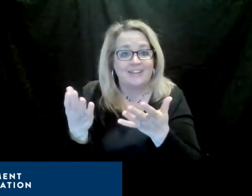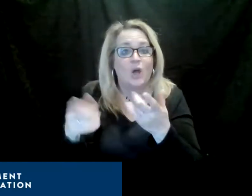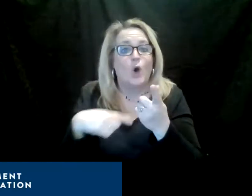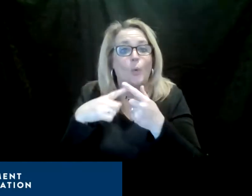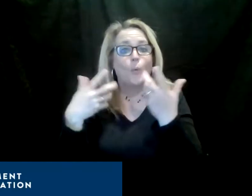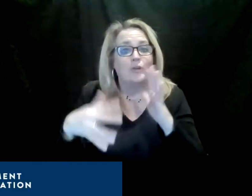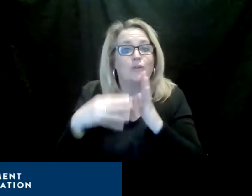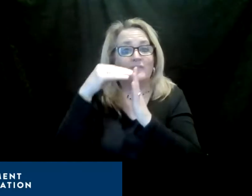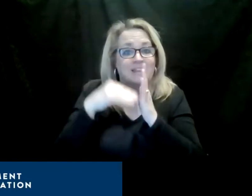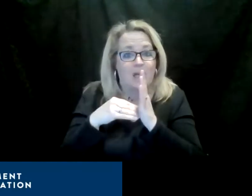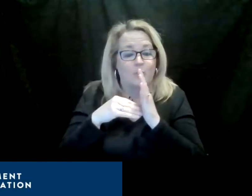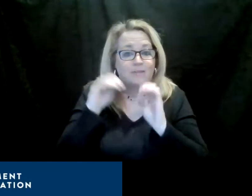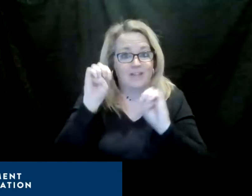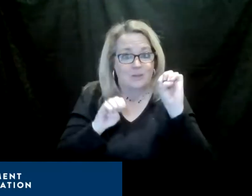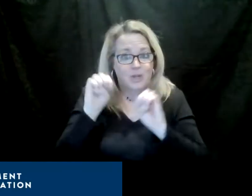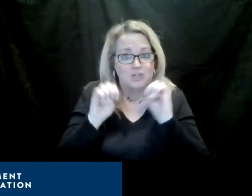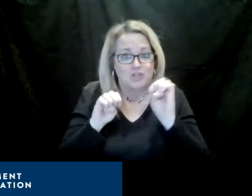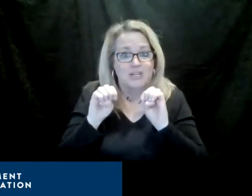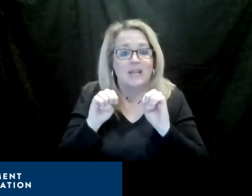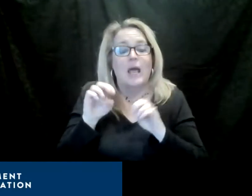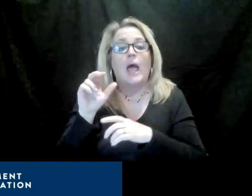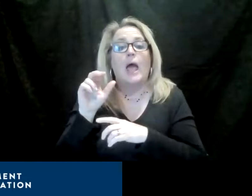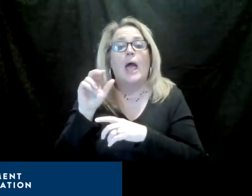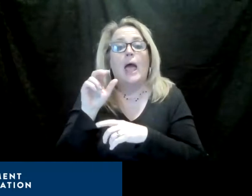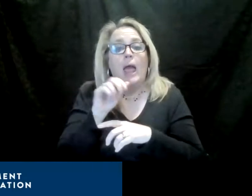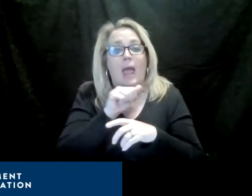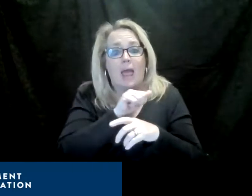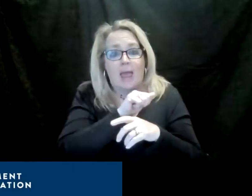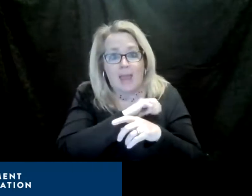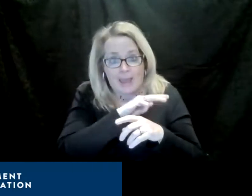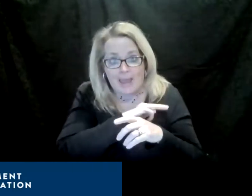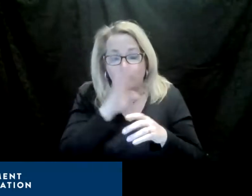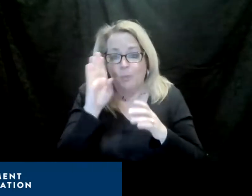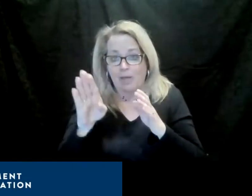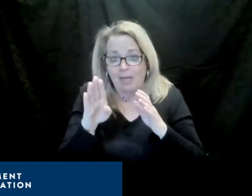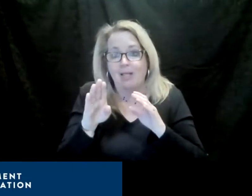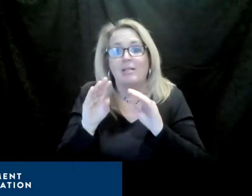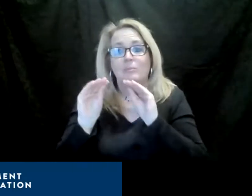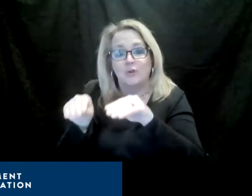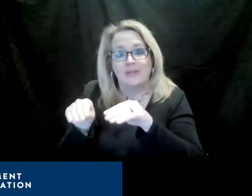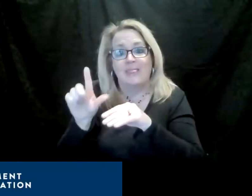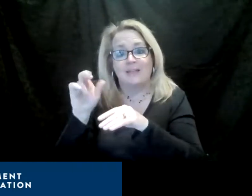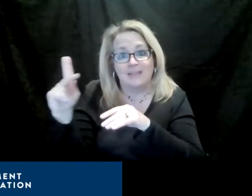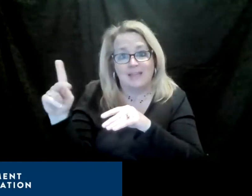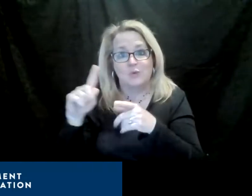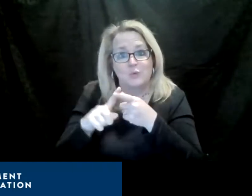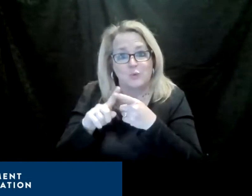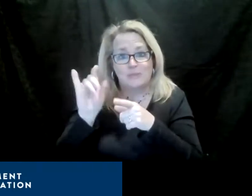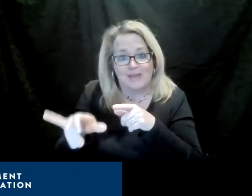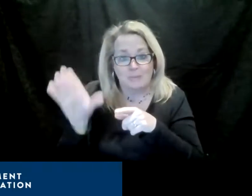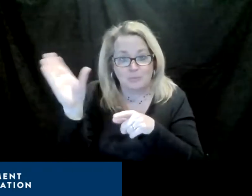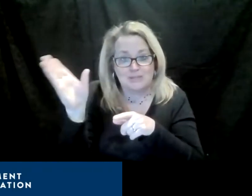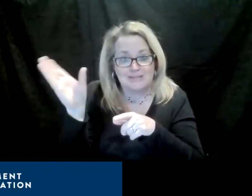the evaluation, and Anne is going to drop the link to the